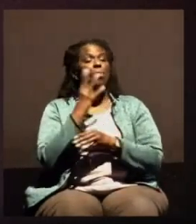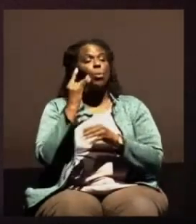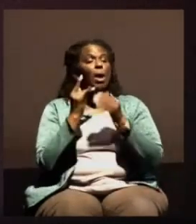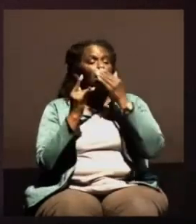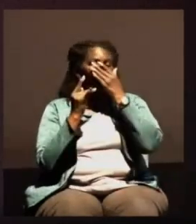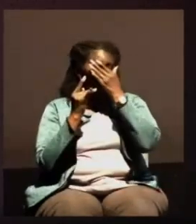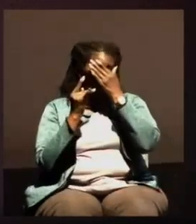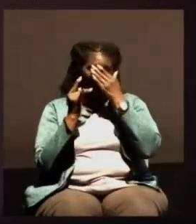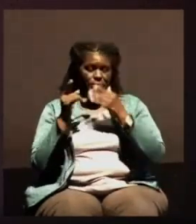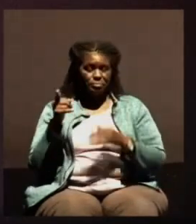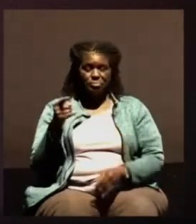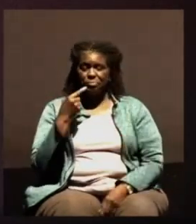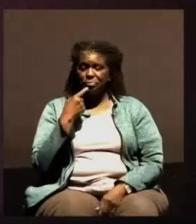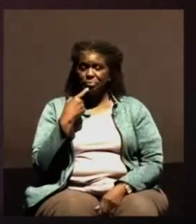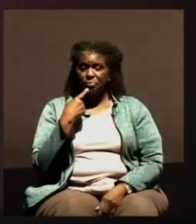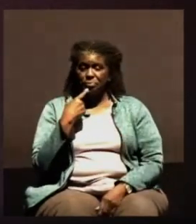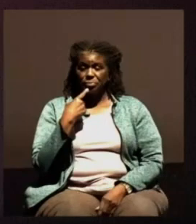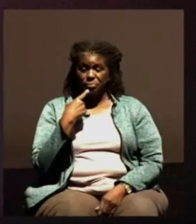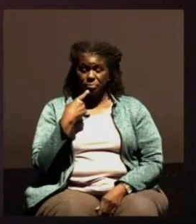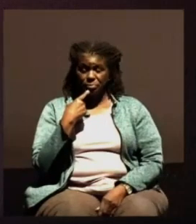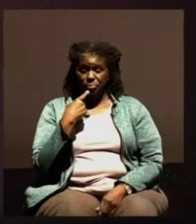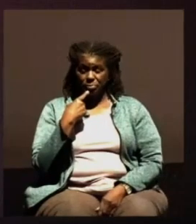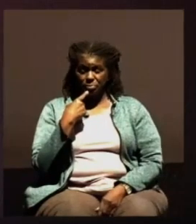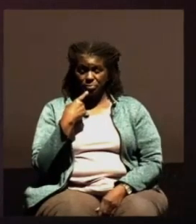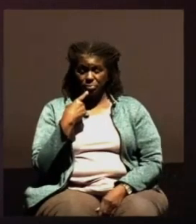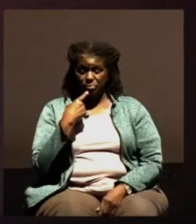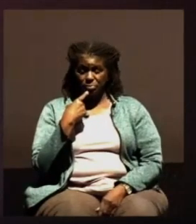it so hard to deal with.